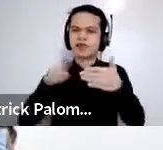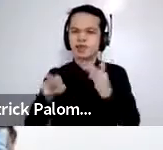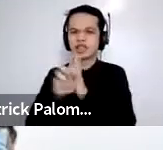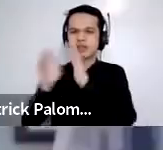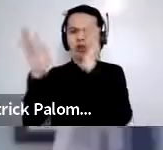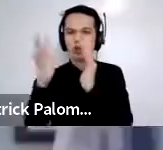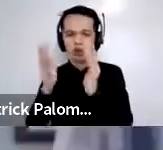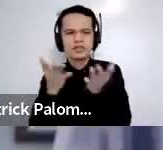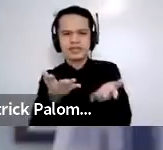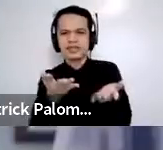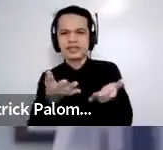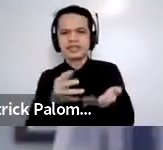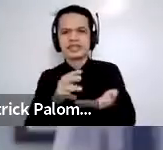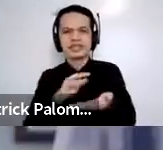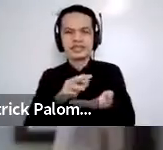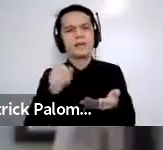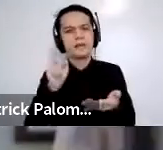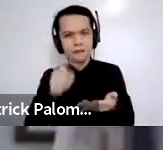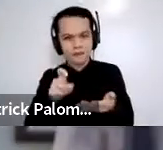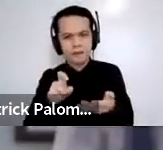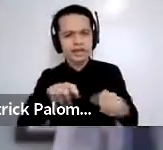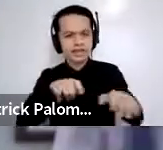What are the things that we're doing?